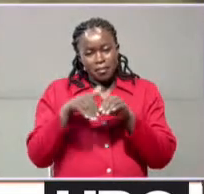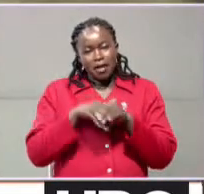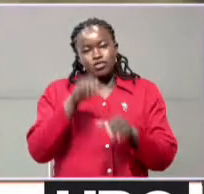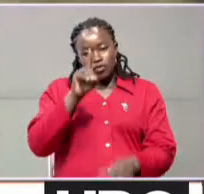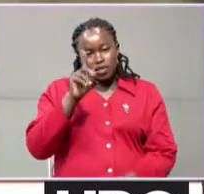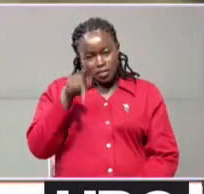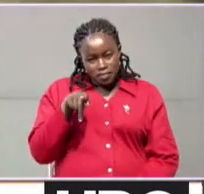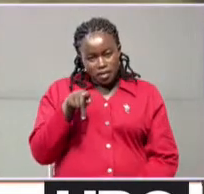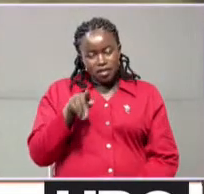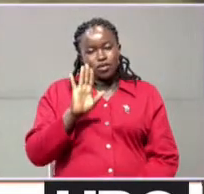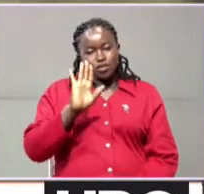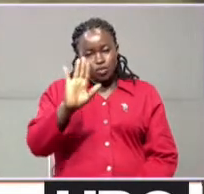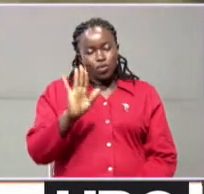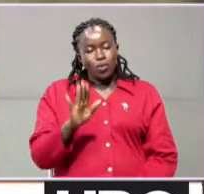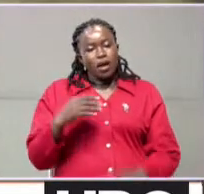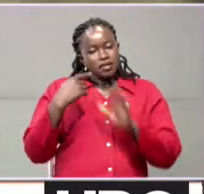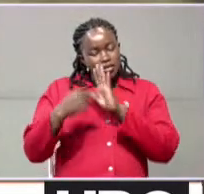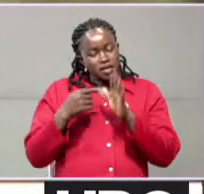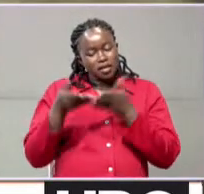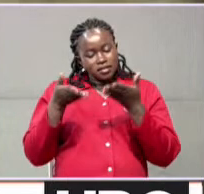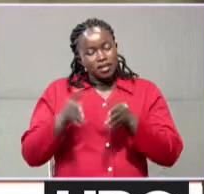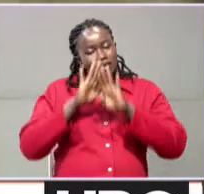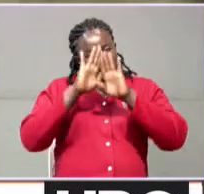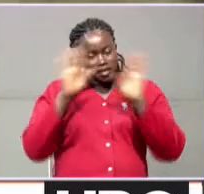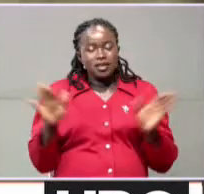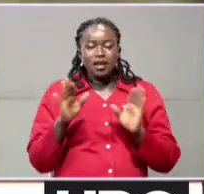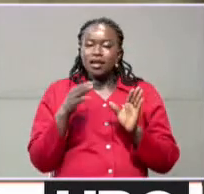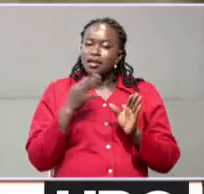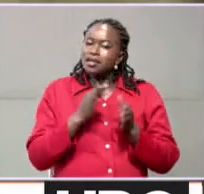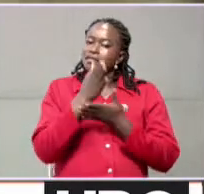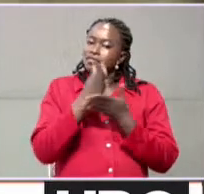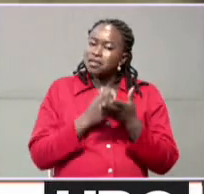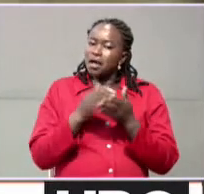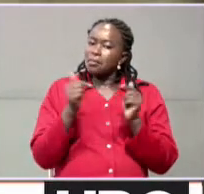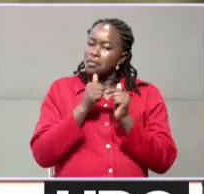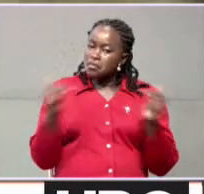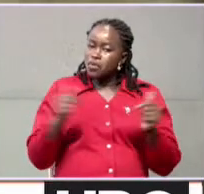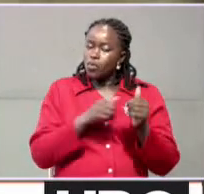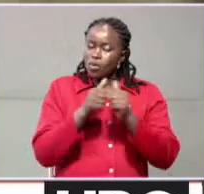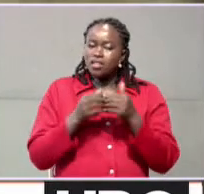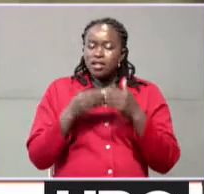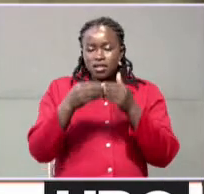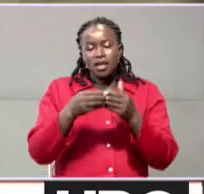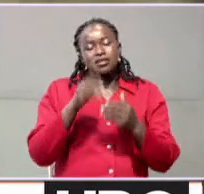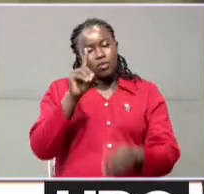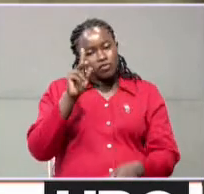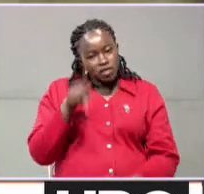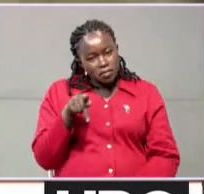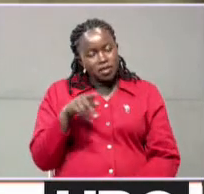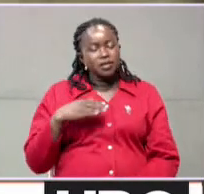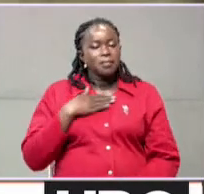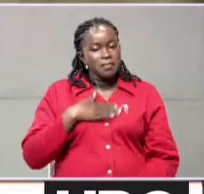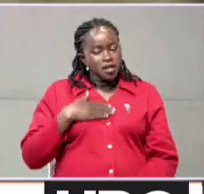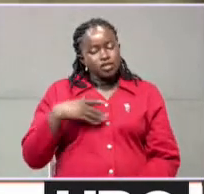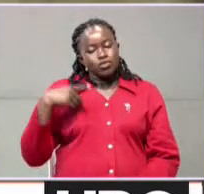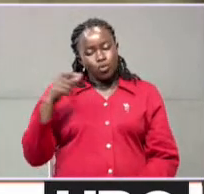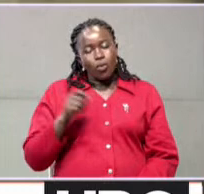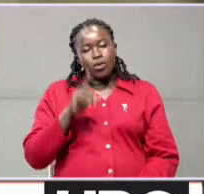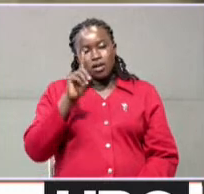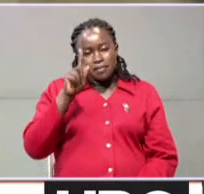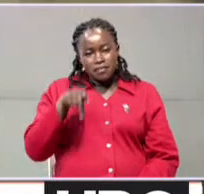if there are some of you who disagree with the leadership of the democratic party kindly go into the dp